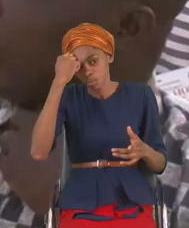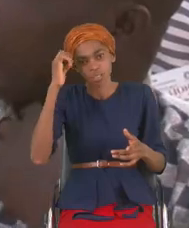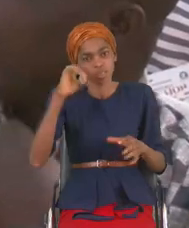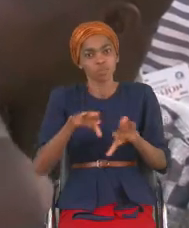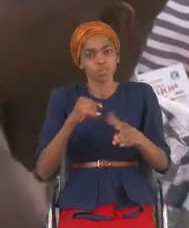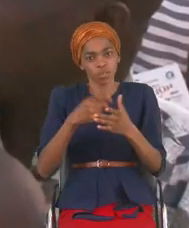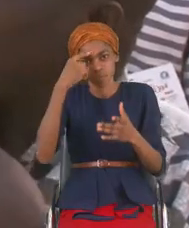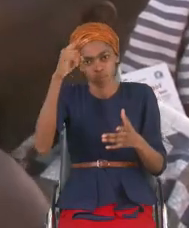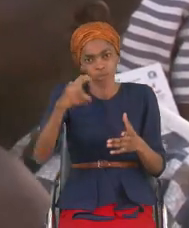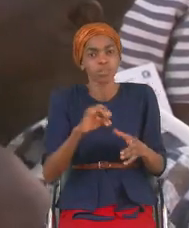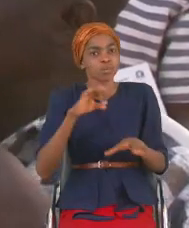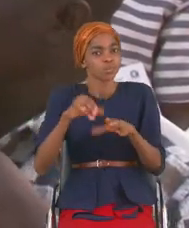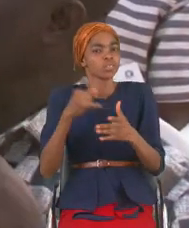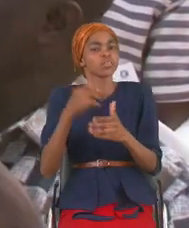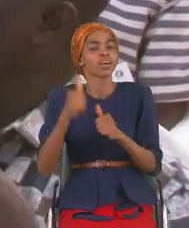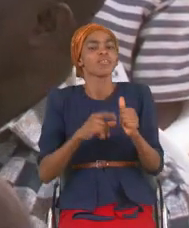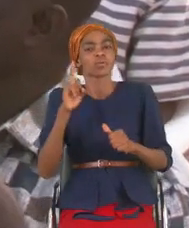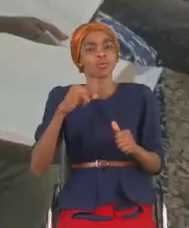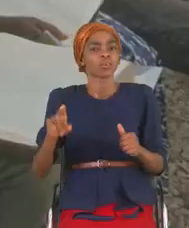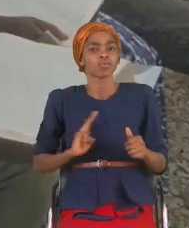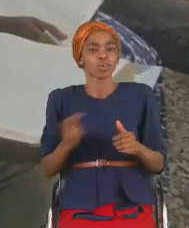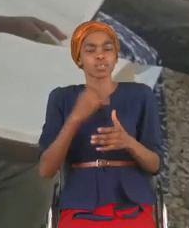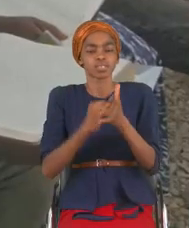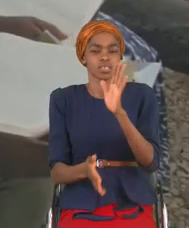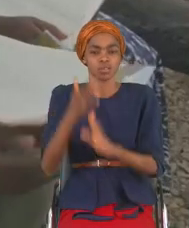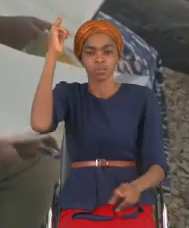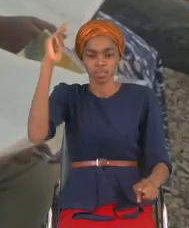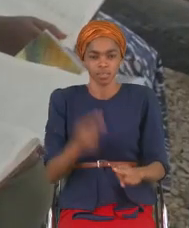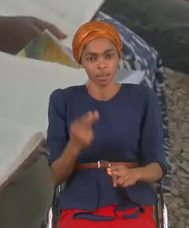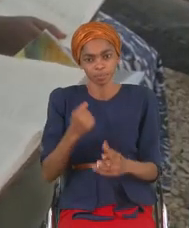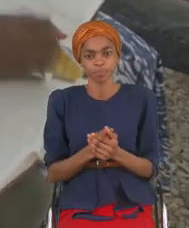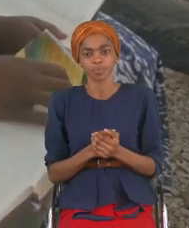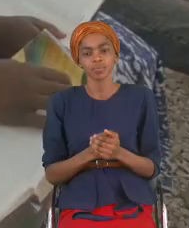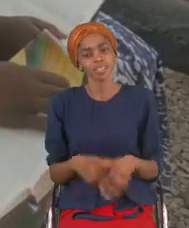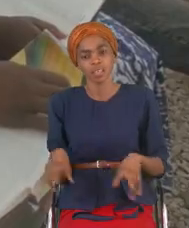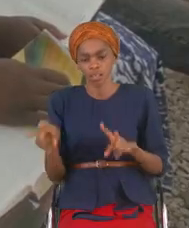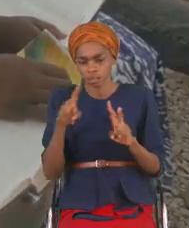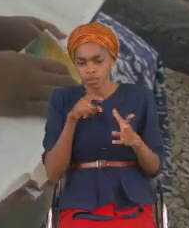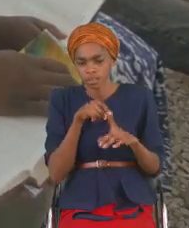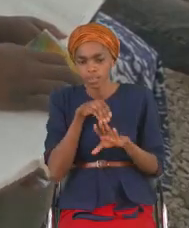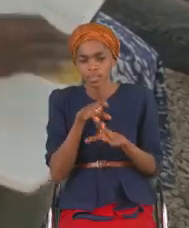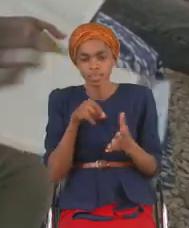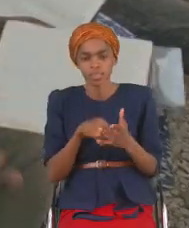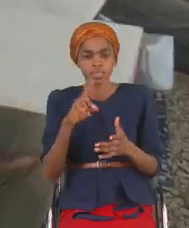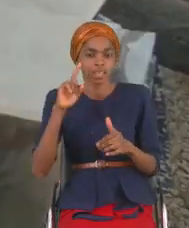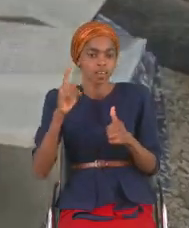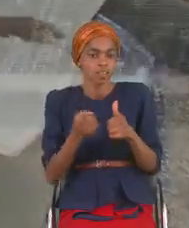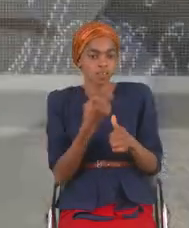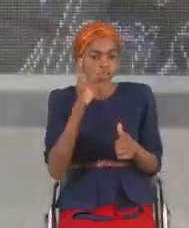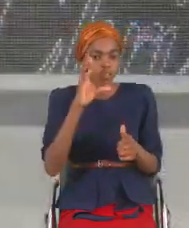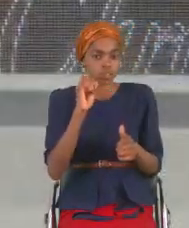it for every one of us in jesus name and look at look at this first corinthians chapter